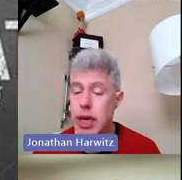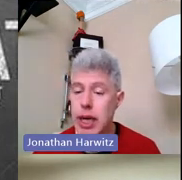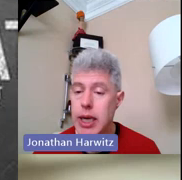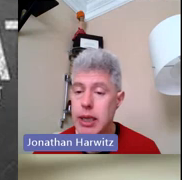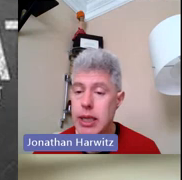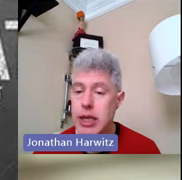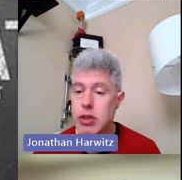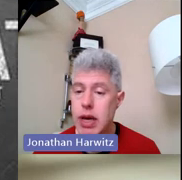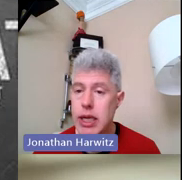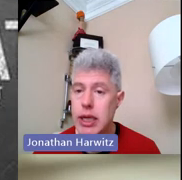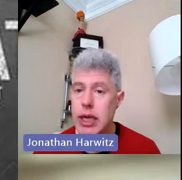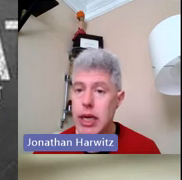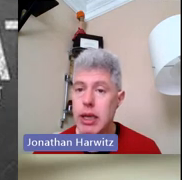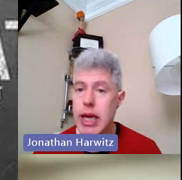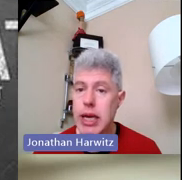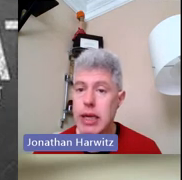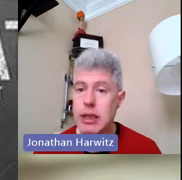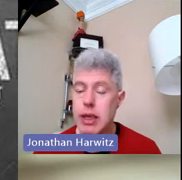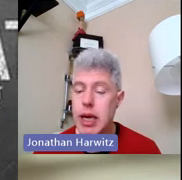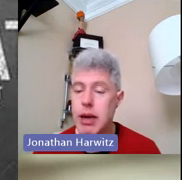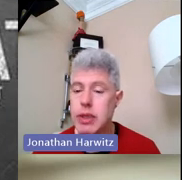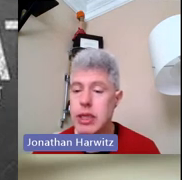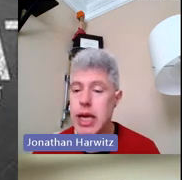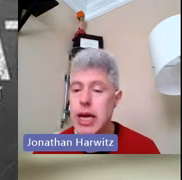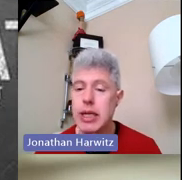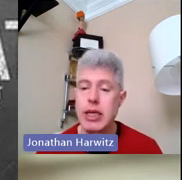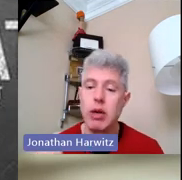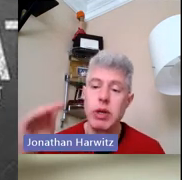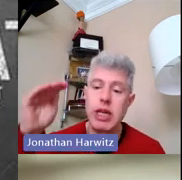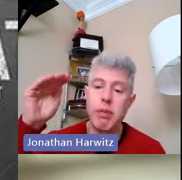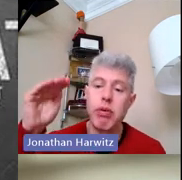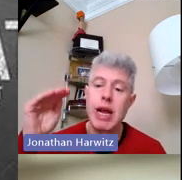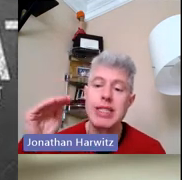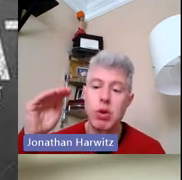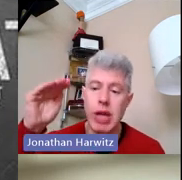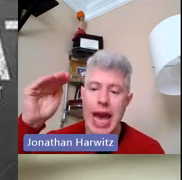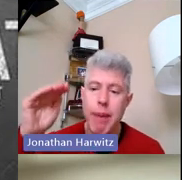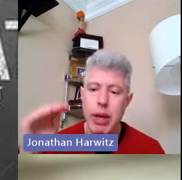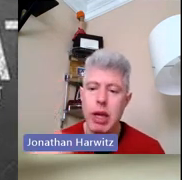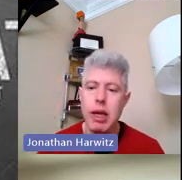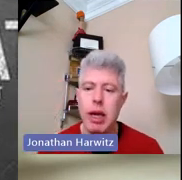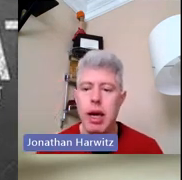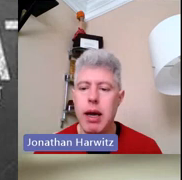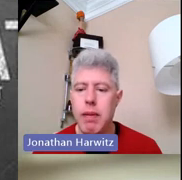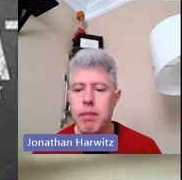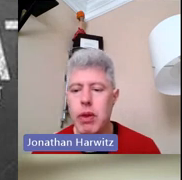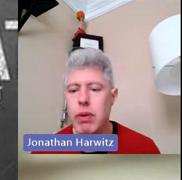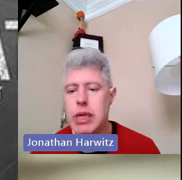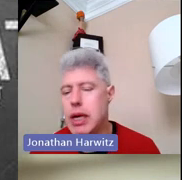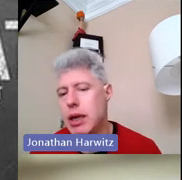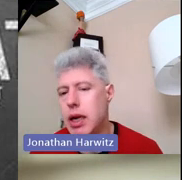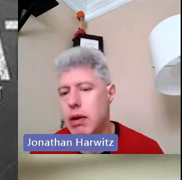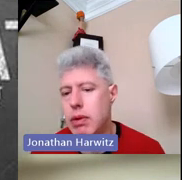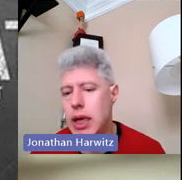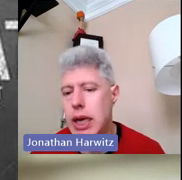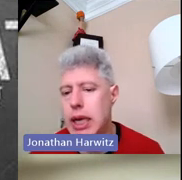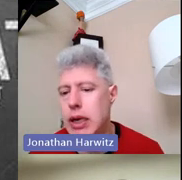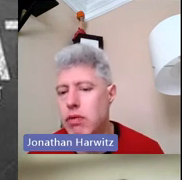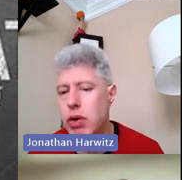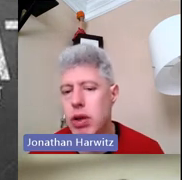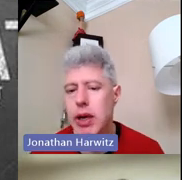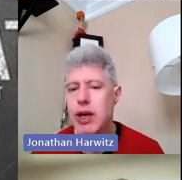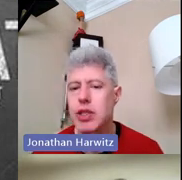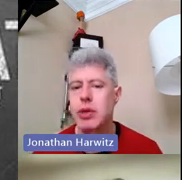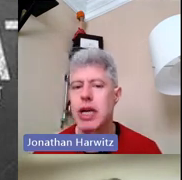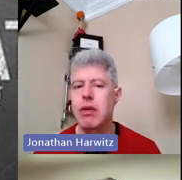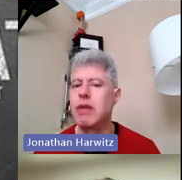homeownership tax credit that is designed to deal with the appraisal gap, which